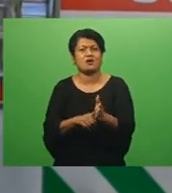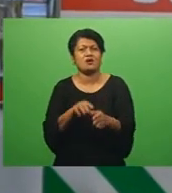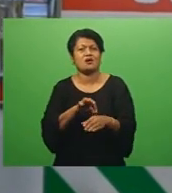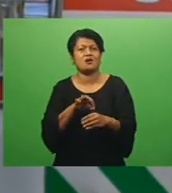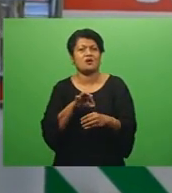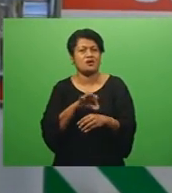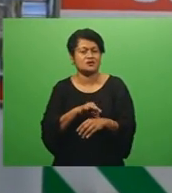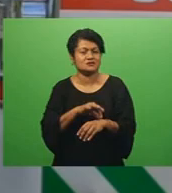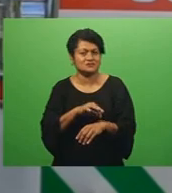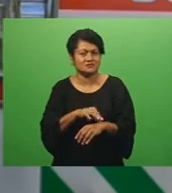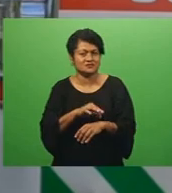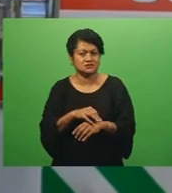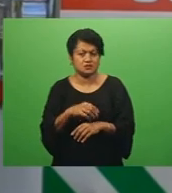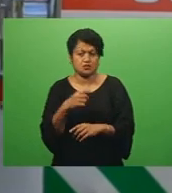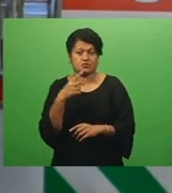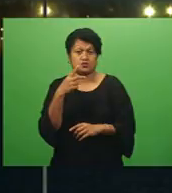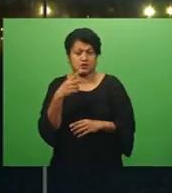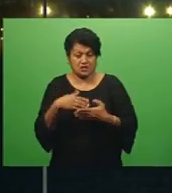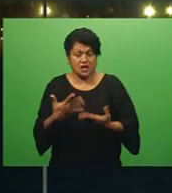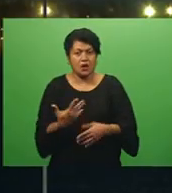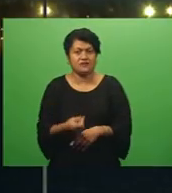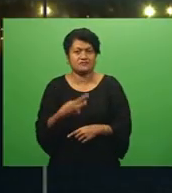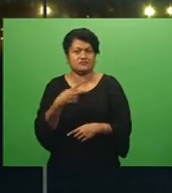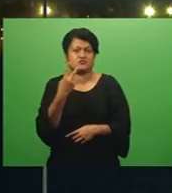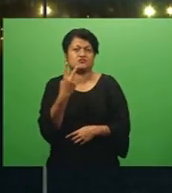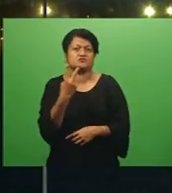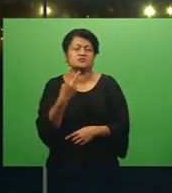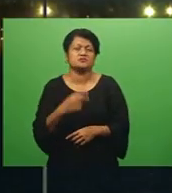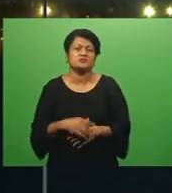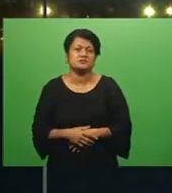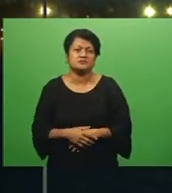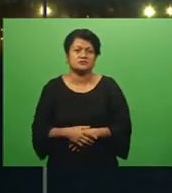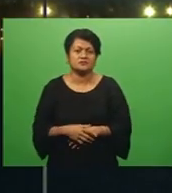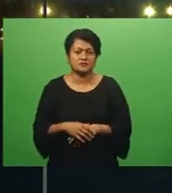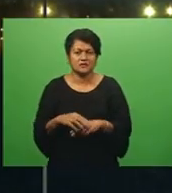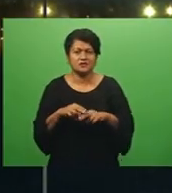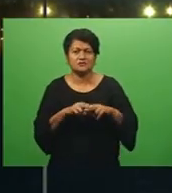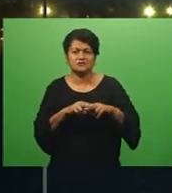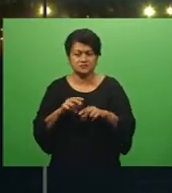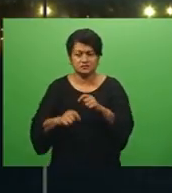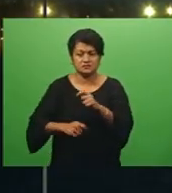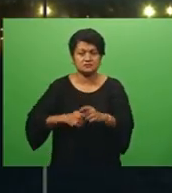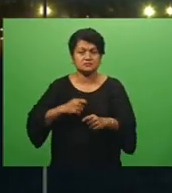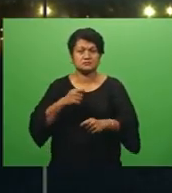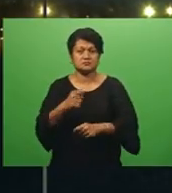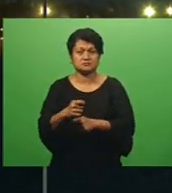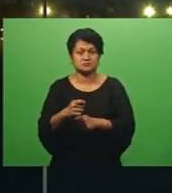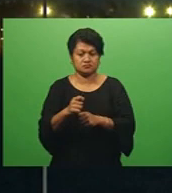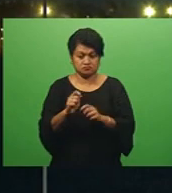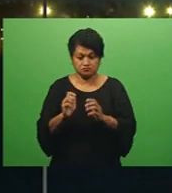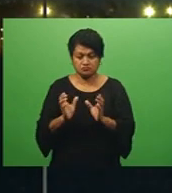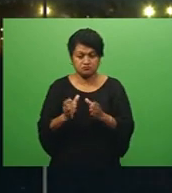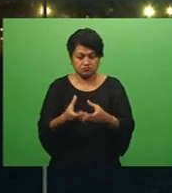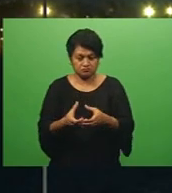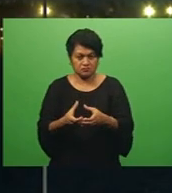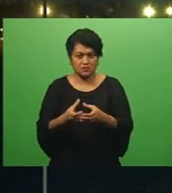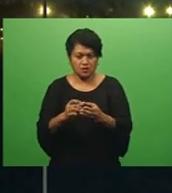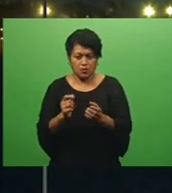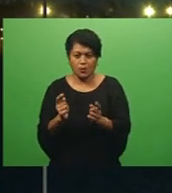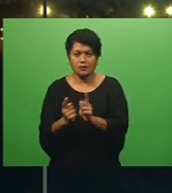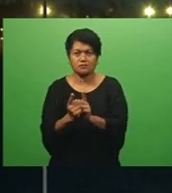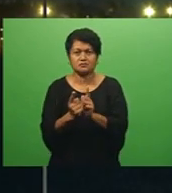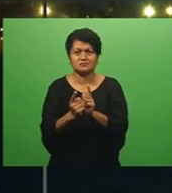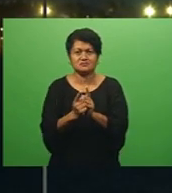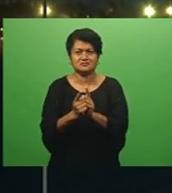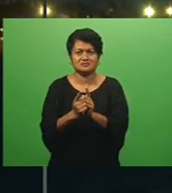2 active border quarantine cases. The Fiji Trade Union Congress will meet shortly to decide the next course of action as